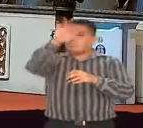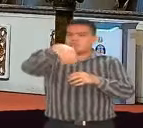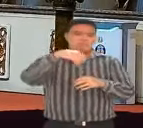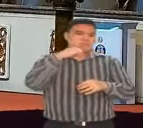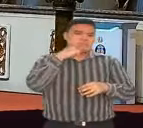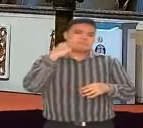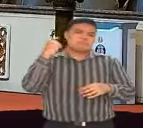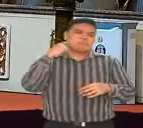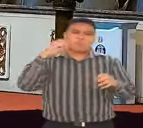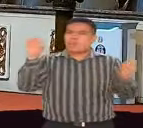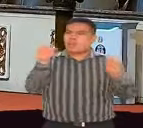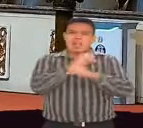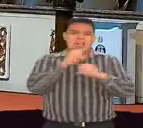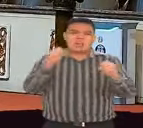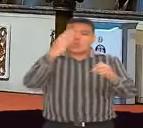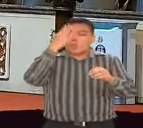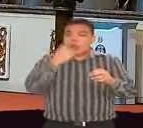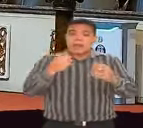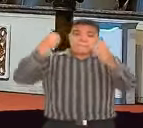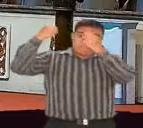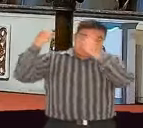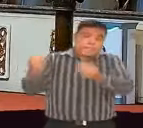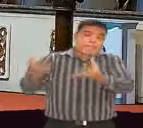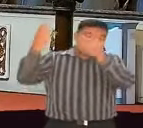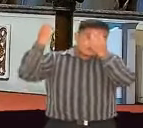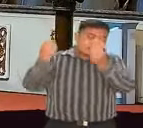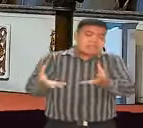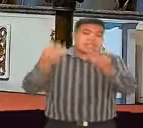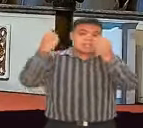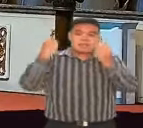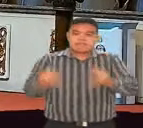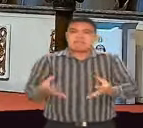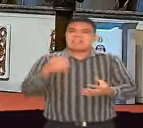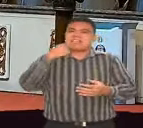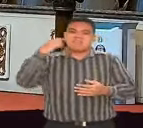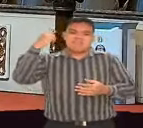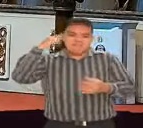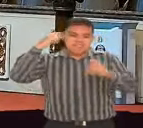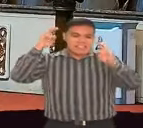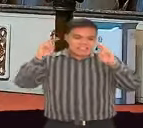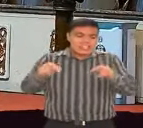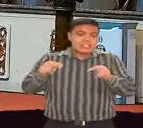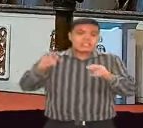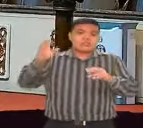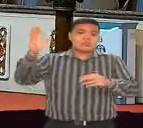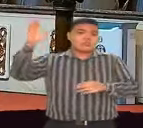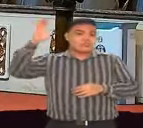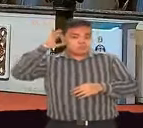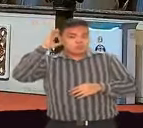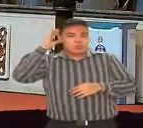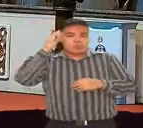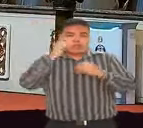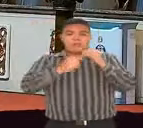pa. Daghan pa kay sa challenge this morning, dako ang trabaho.